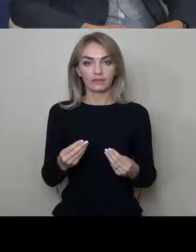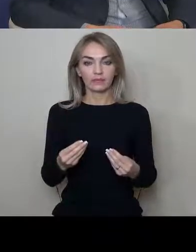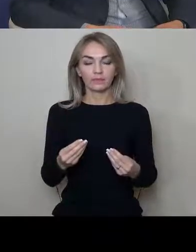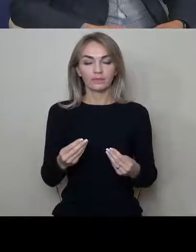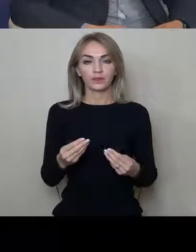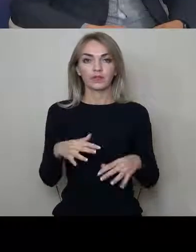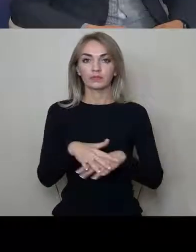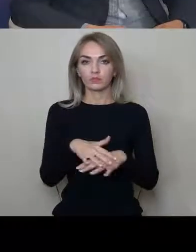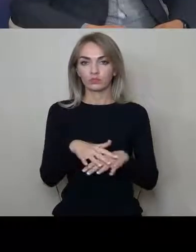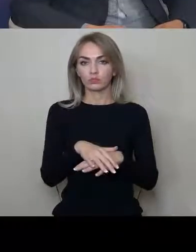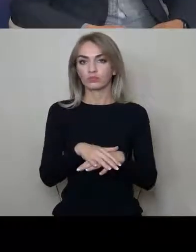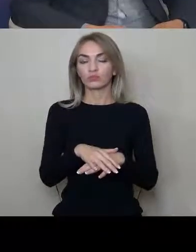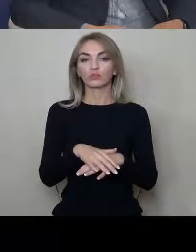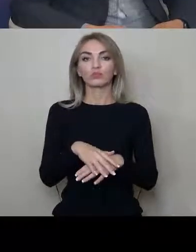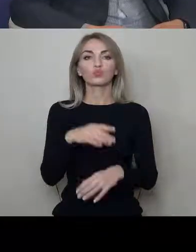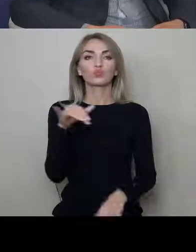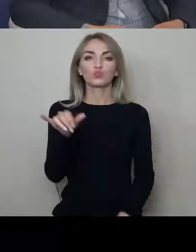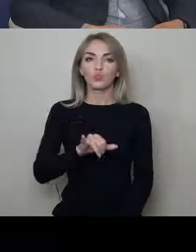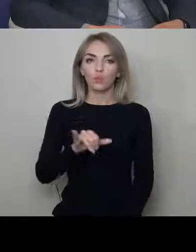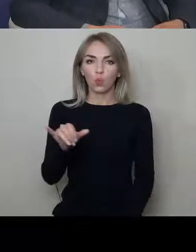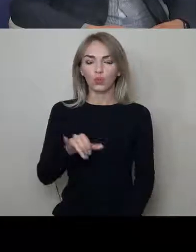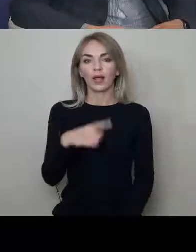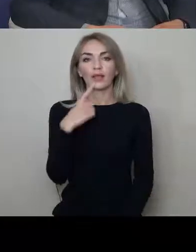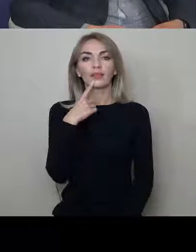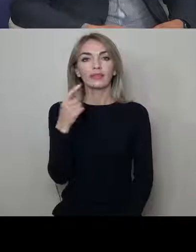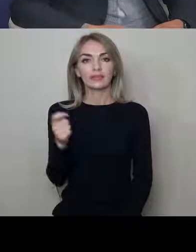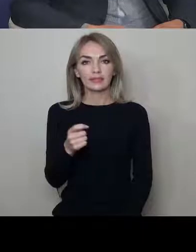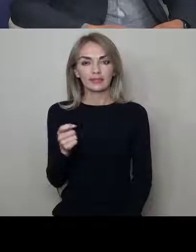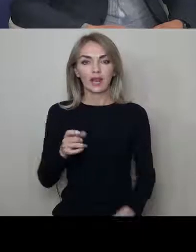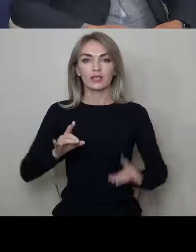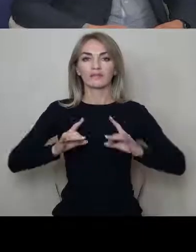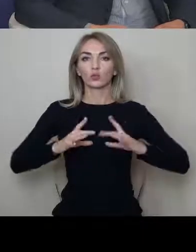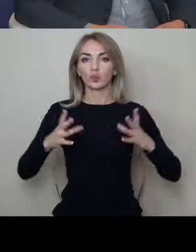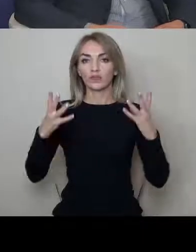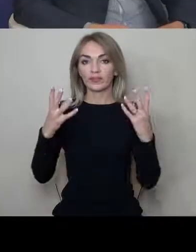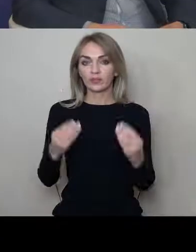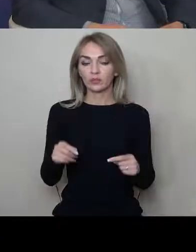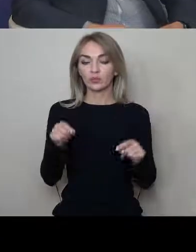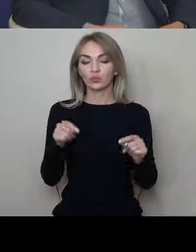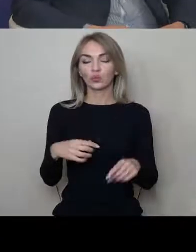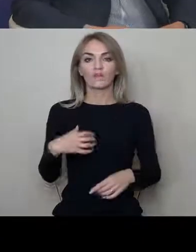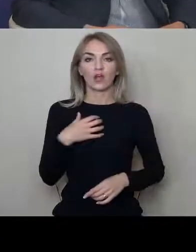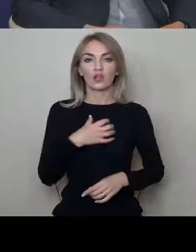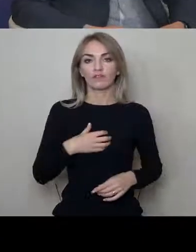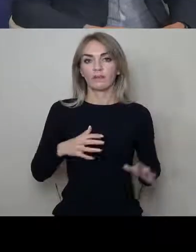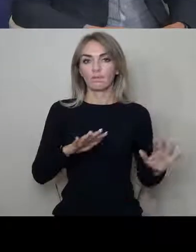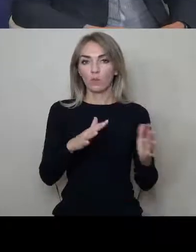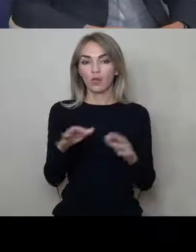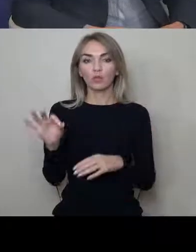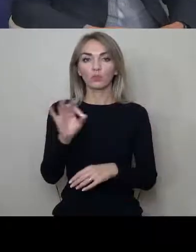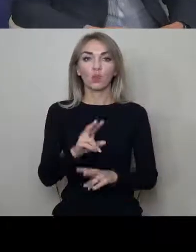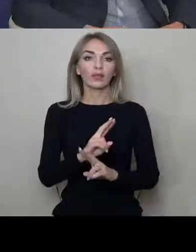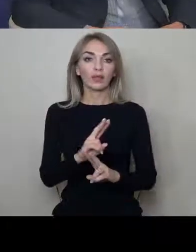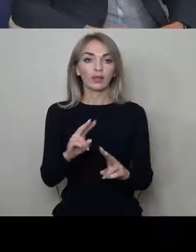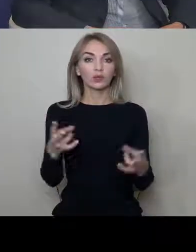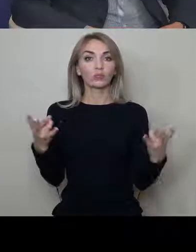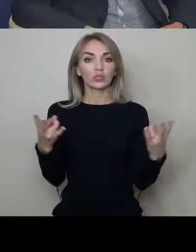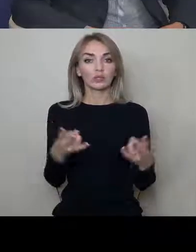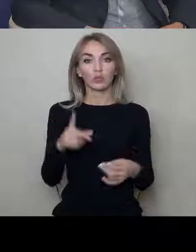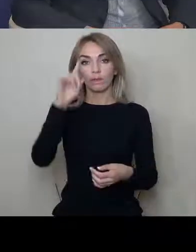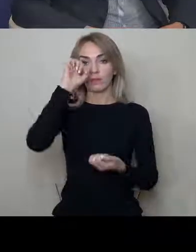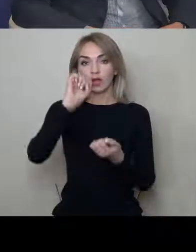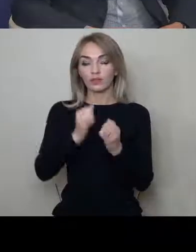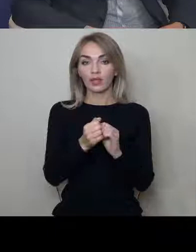working days. So Saturday and Sunday is taken into consideration too, as well as holidays. And an important